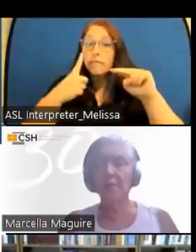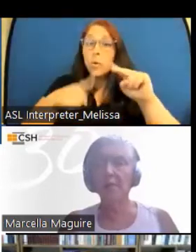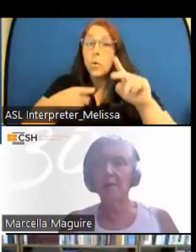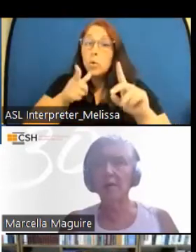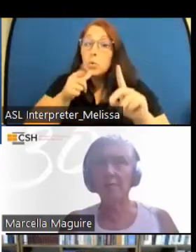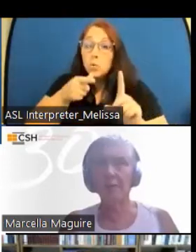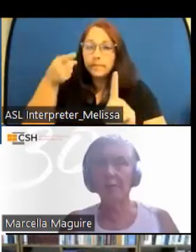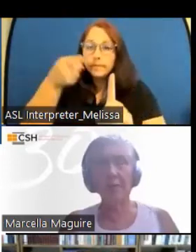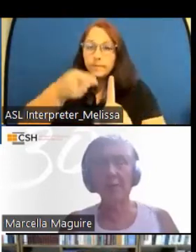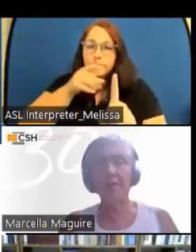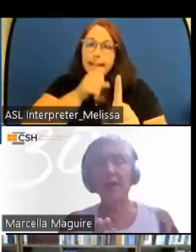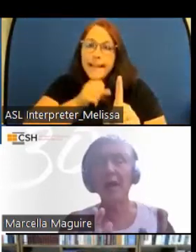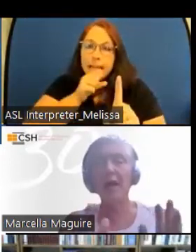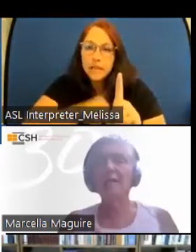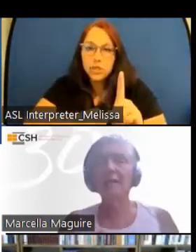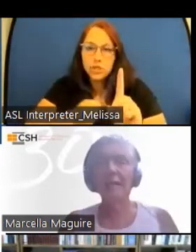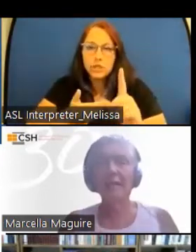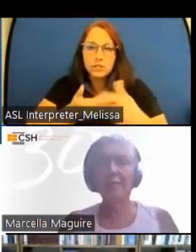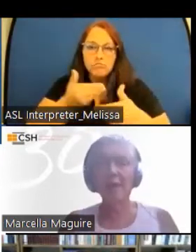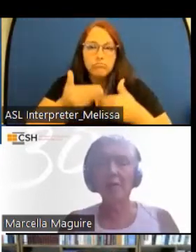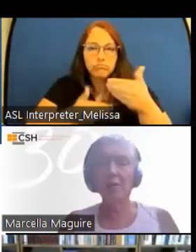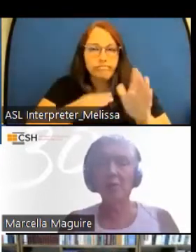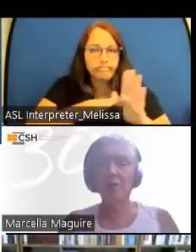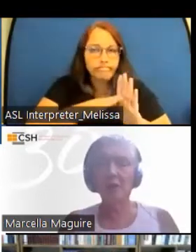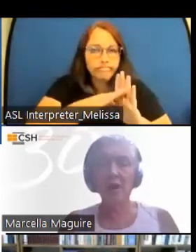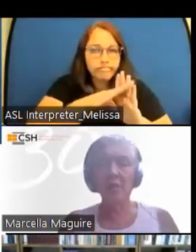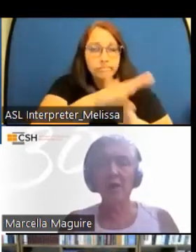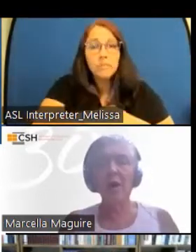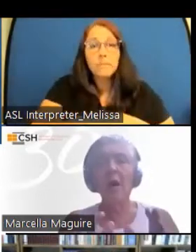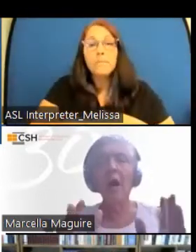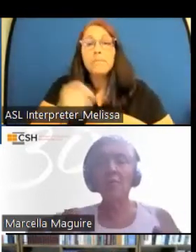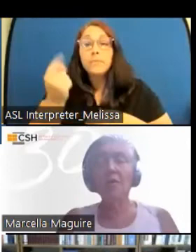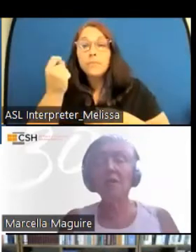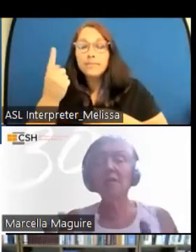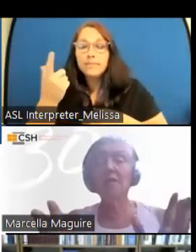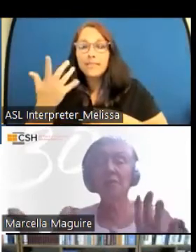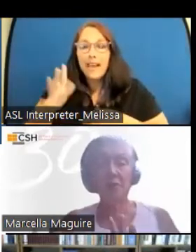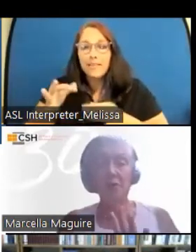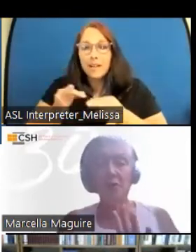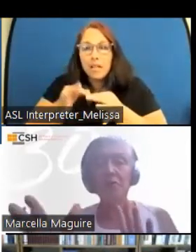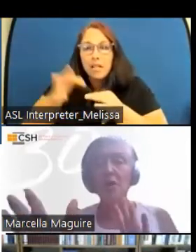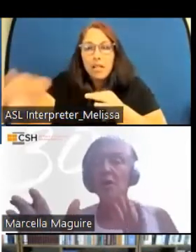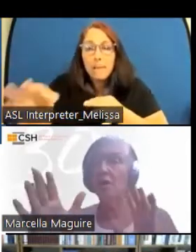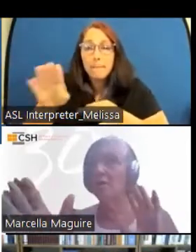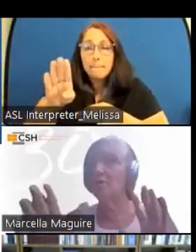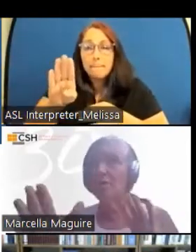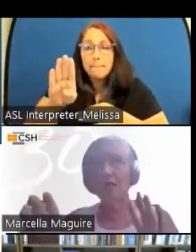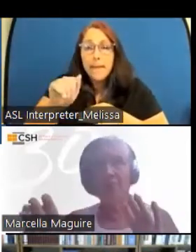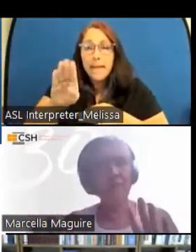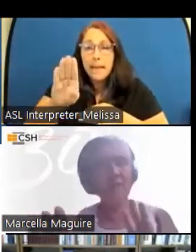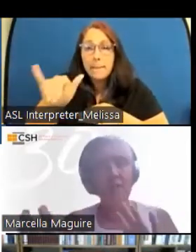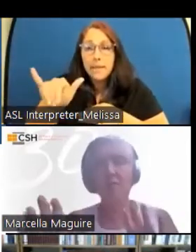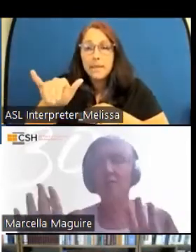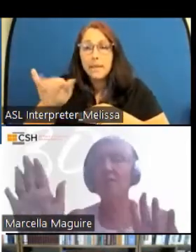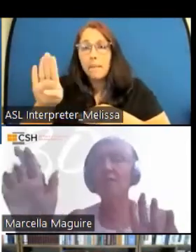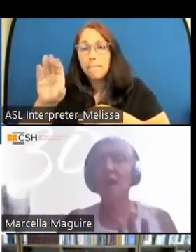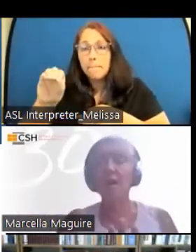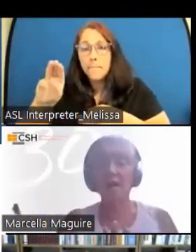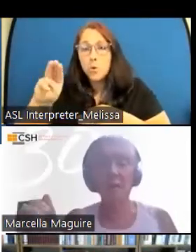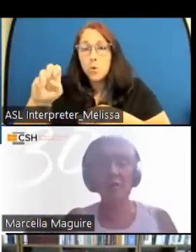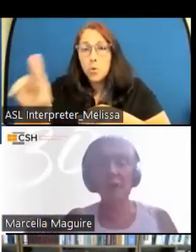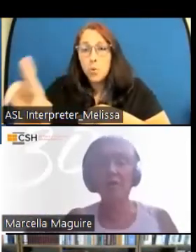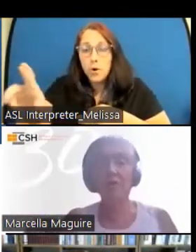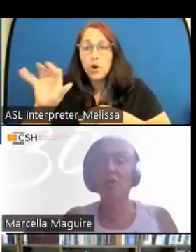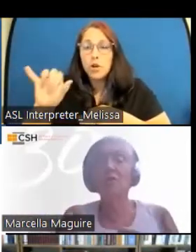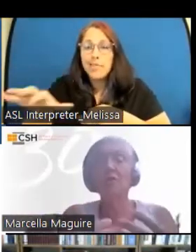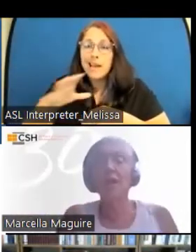that a bit about that. It's a late baby boomer phenomena, and we see that boomers are in the 58, 59 and